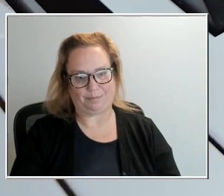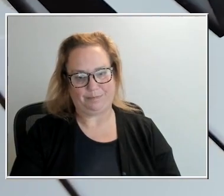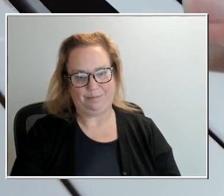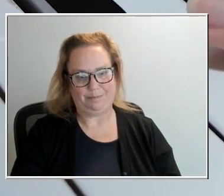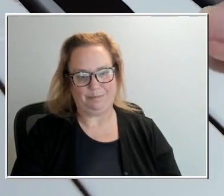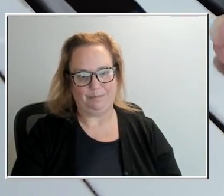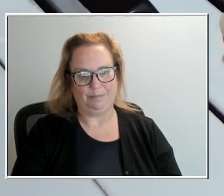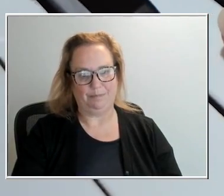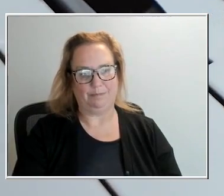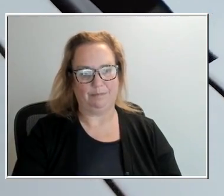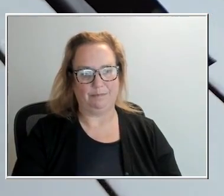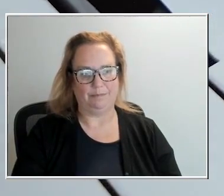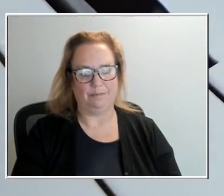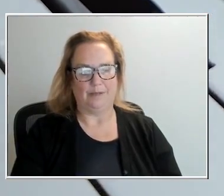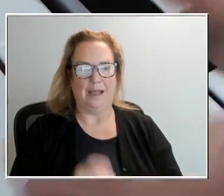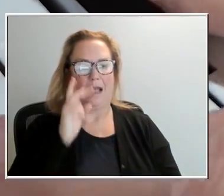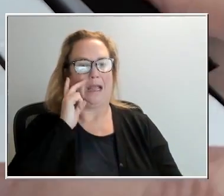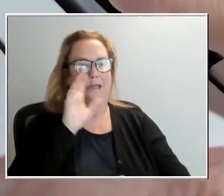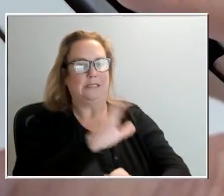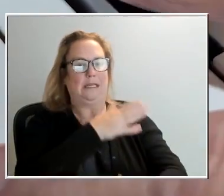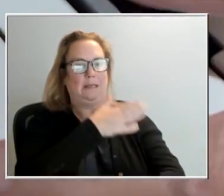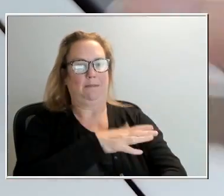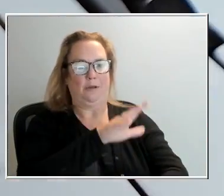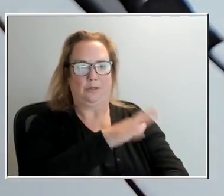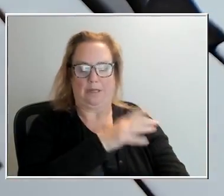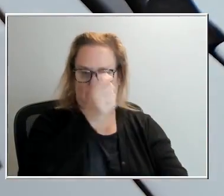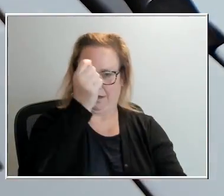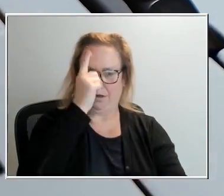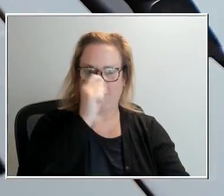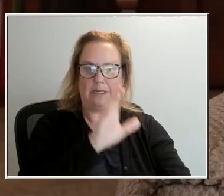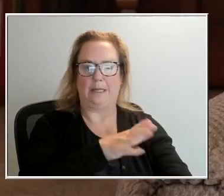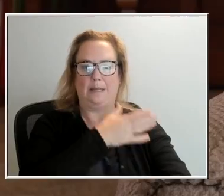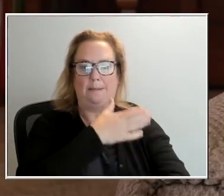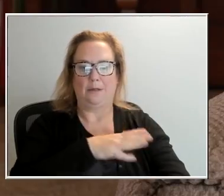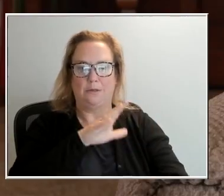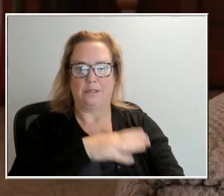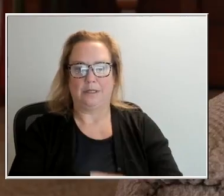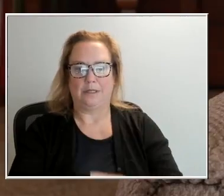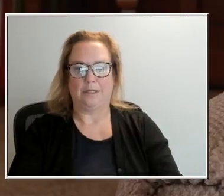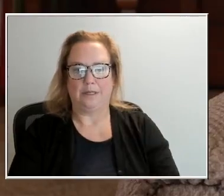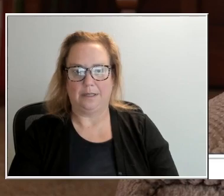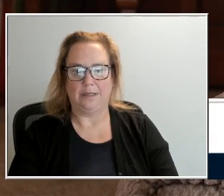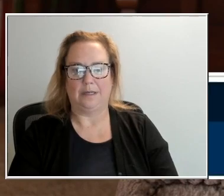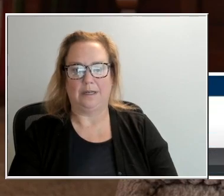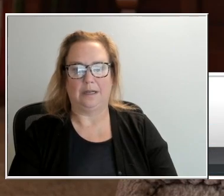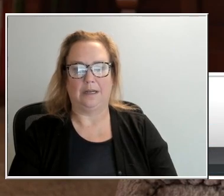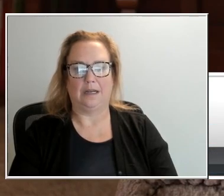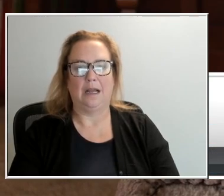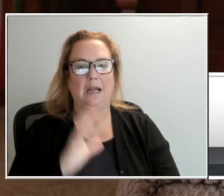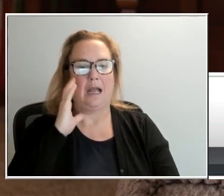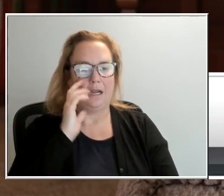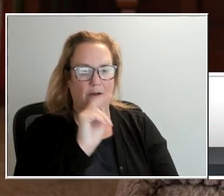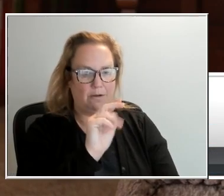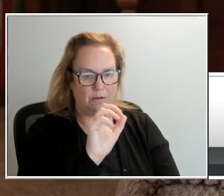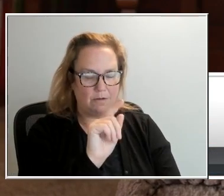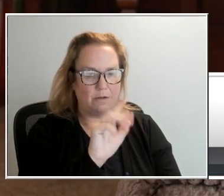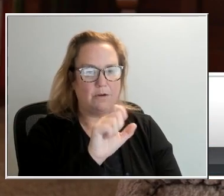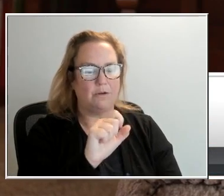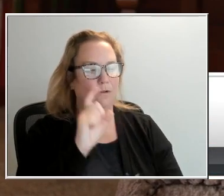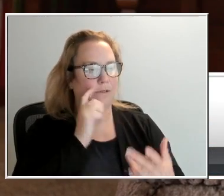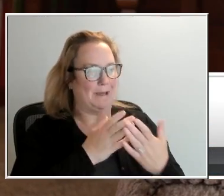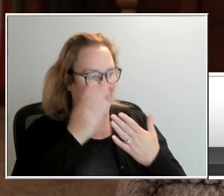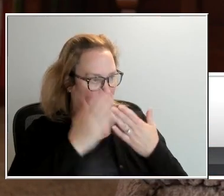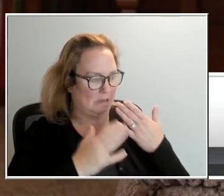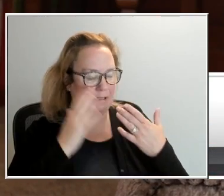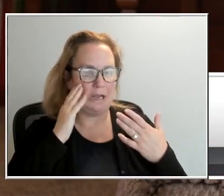I could see the music. I could understand the music. I knew what the notes were. I knew where my hands were to go.